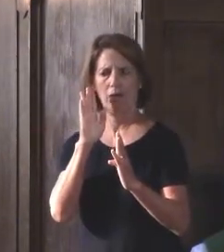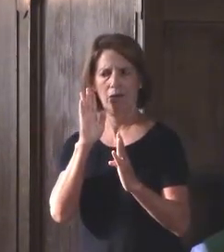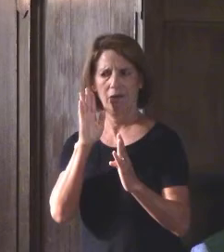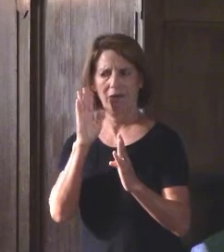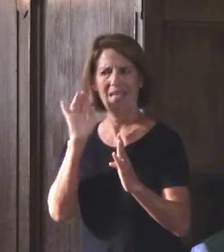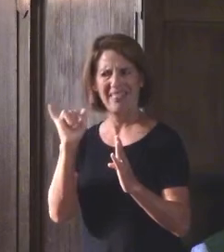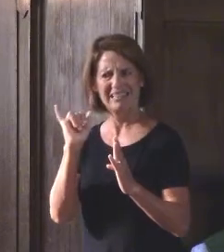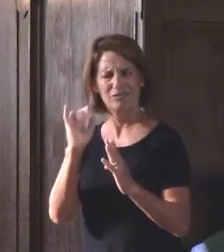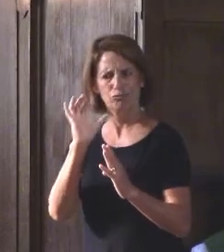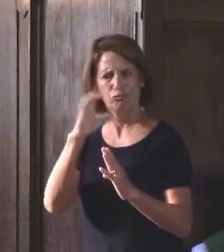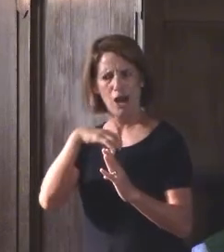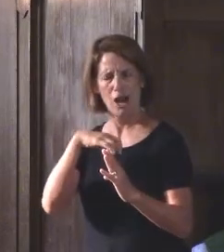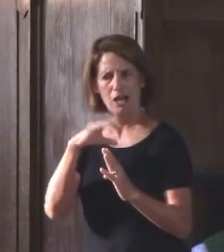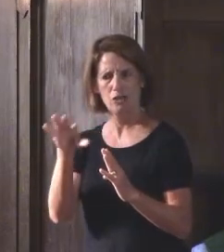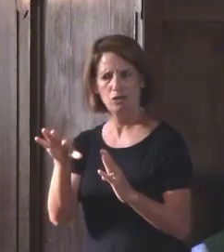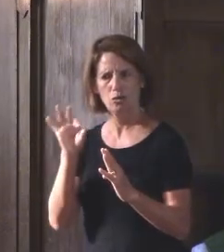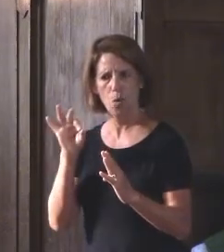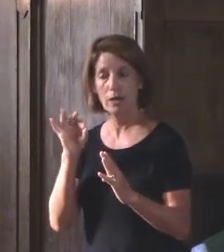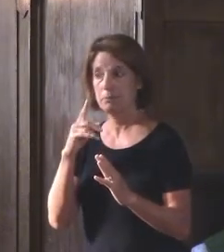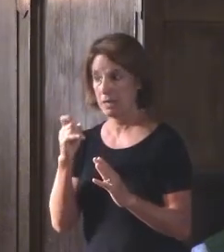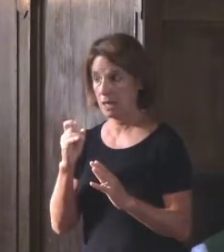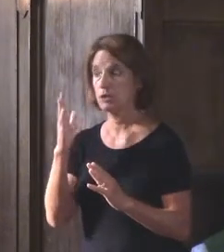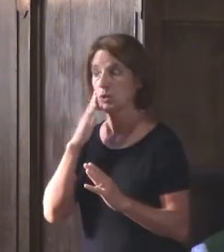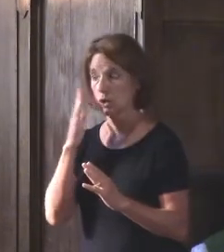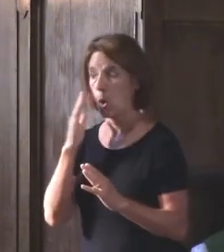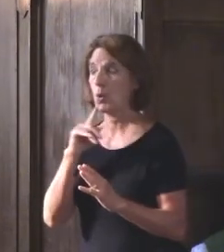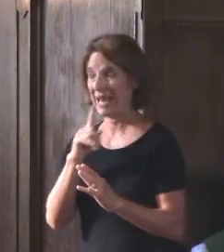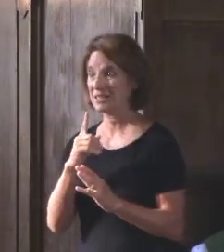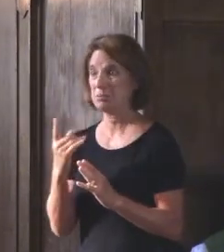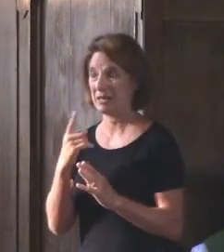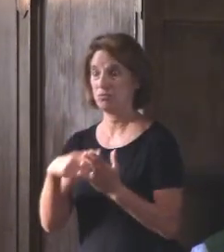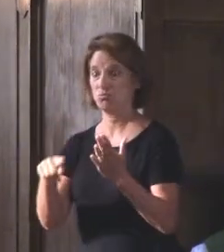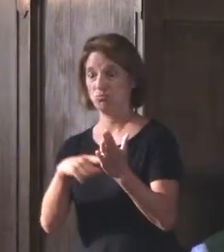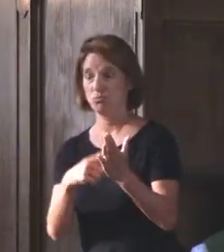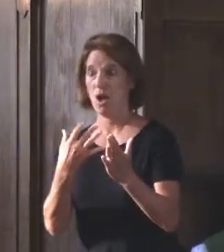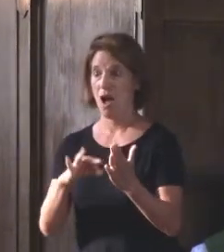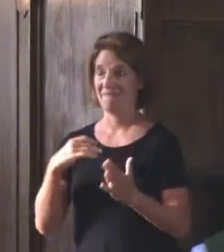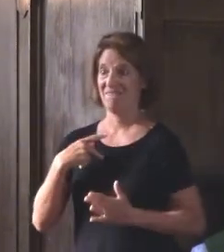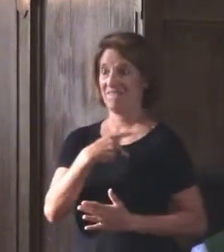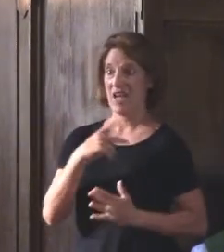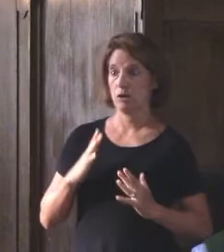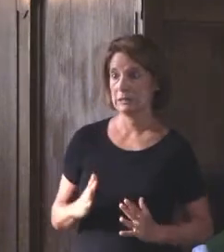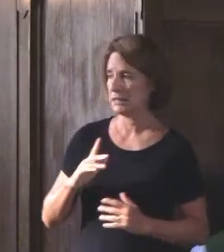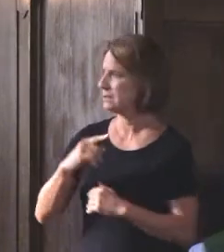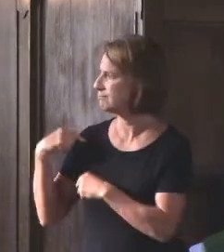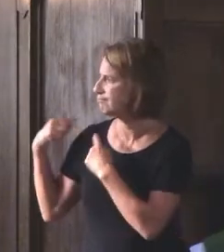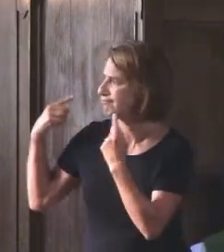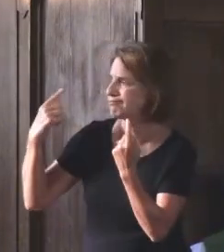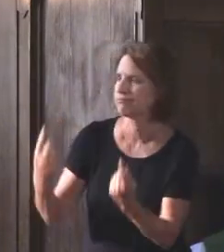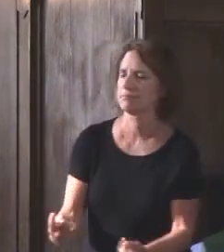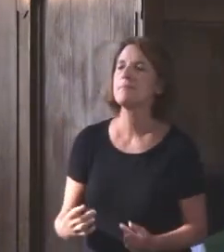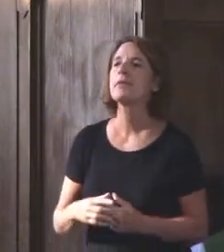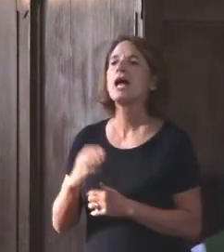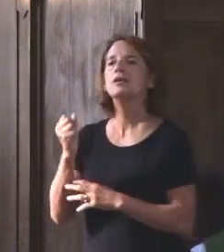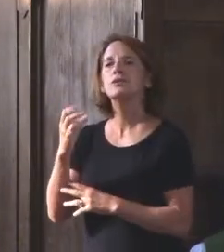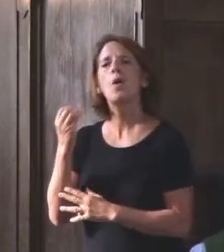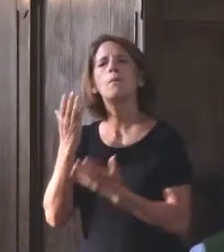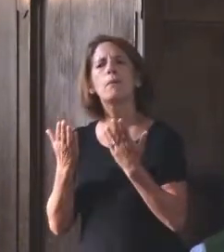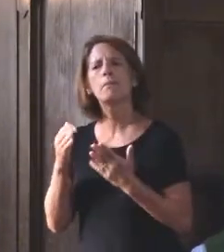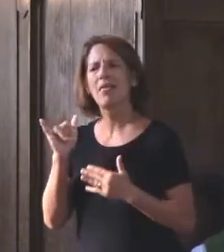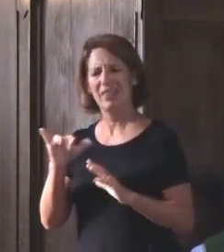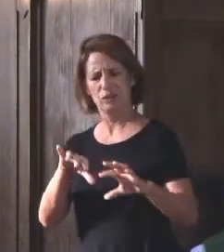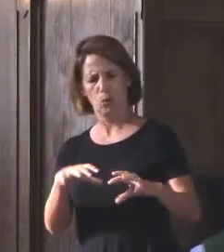peculiar choice, because we know he's been an outspoken critic of the Pharisees all along the way. So maybe this group